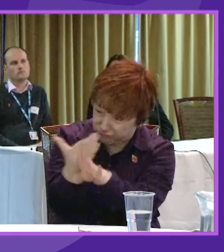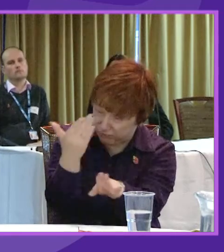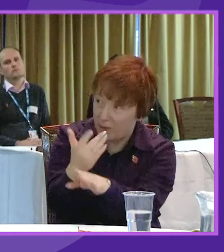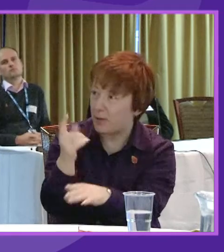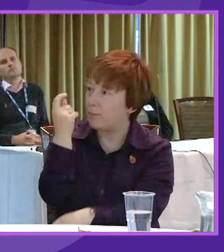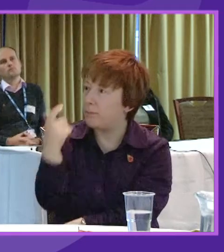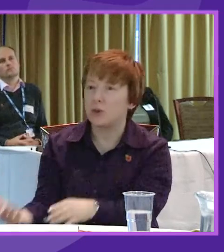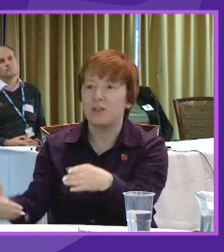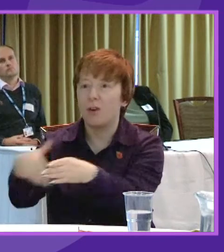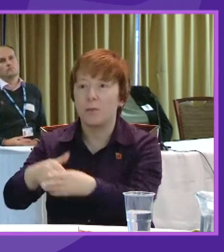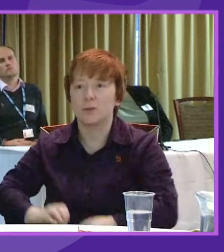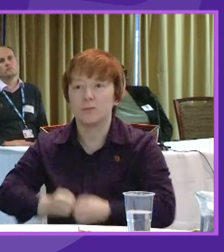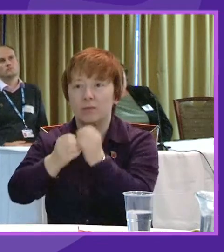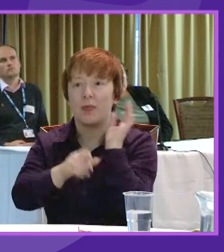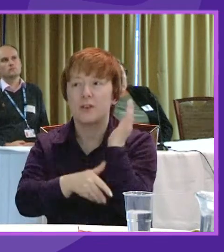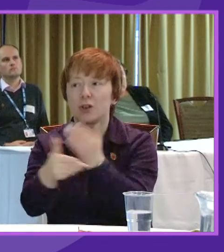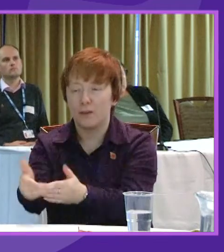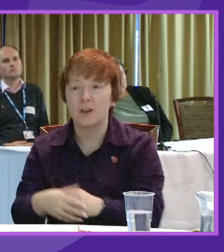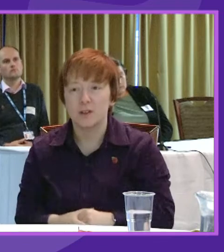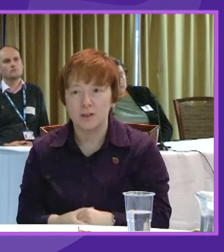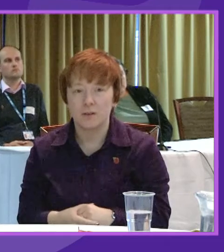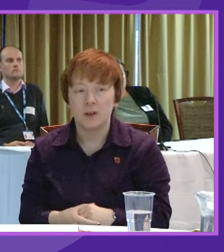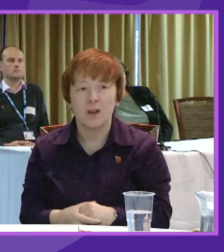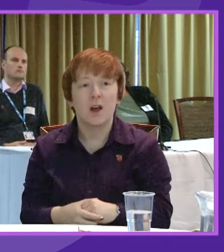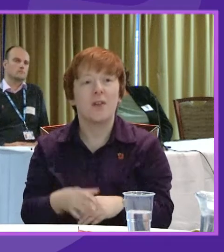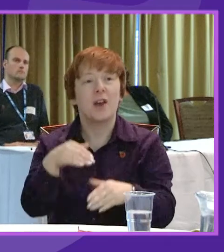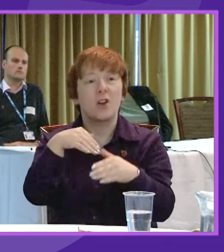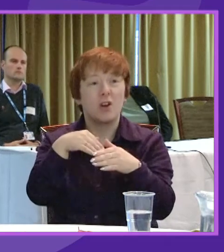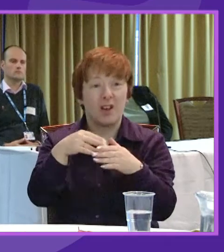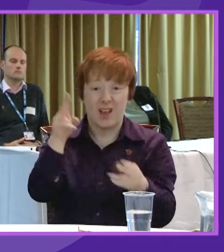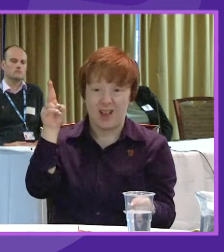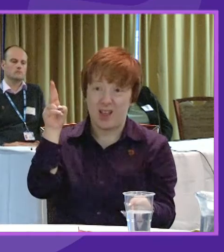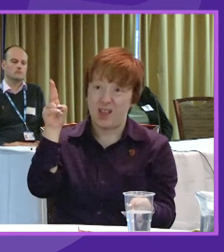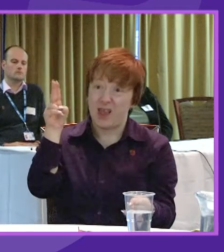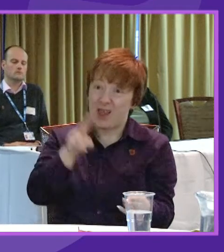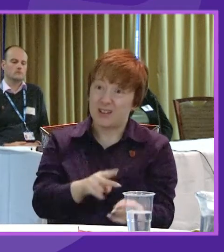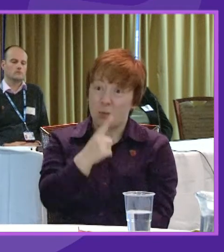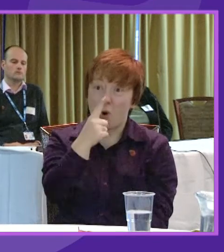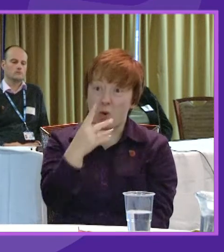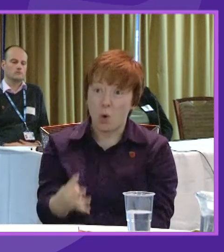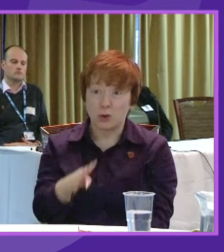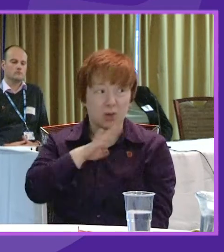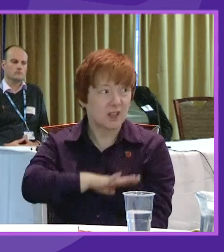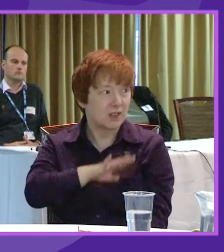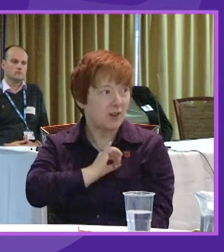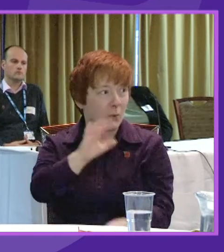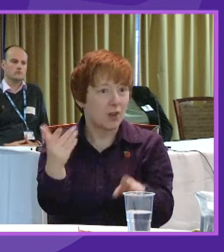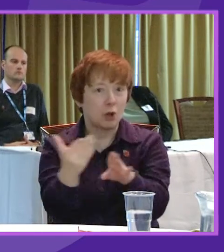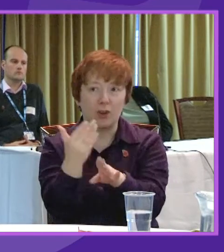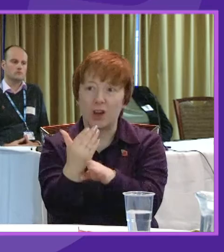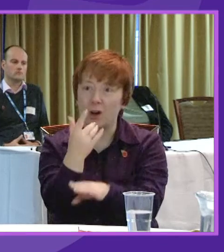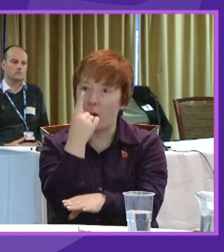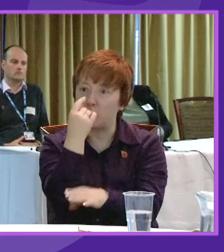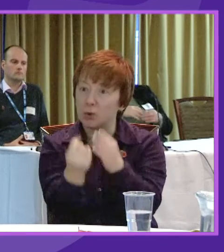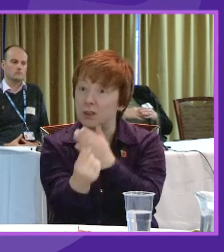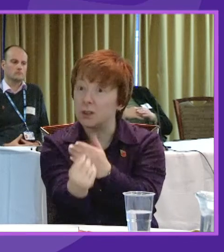services. The final point, less than 1/4 were satisfied with the career opportunities available to them, I find really interesting. It